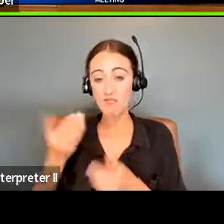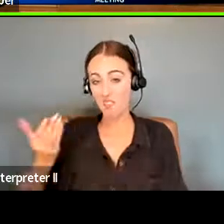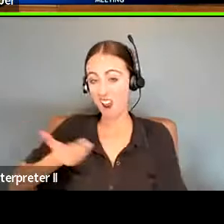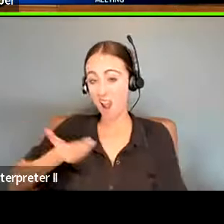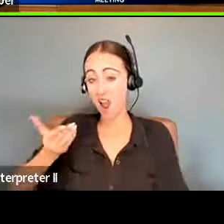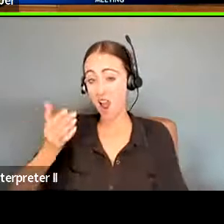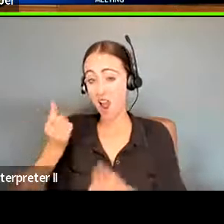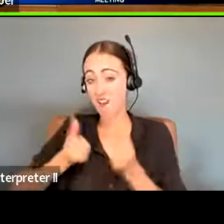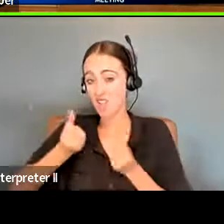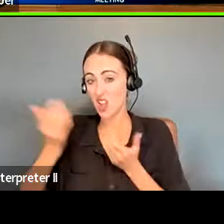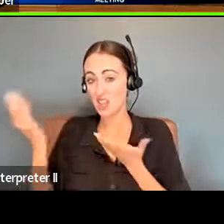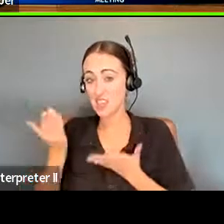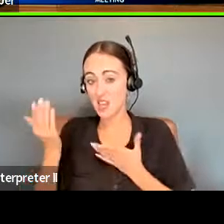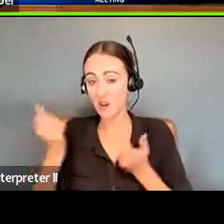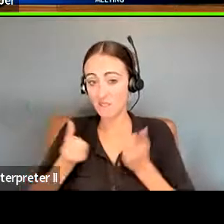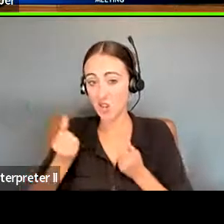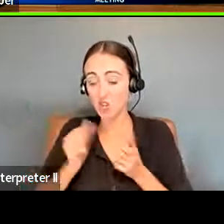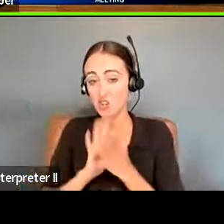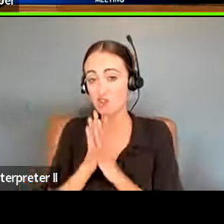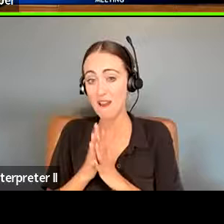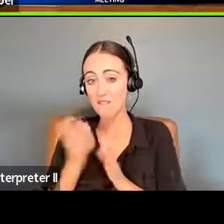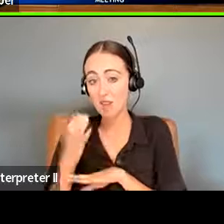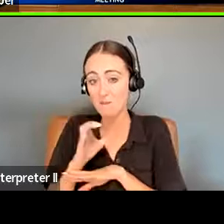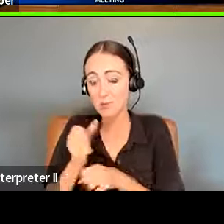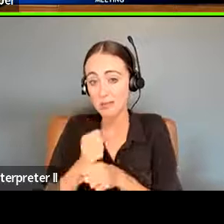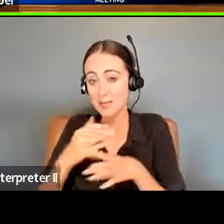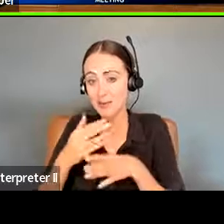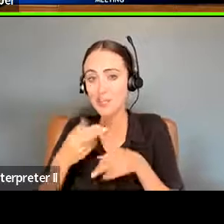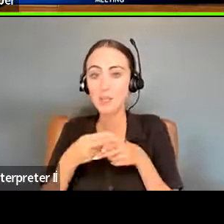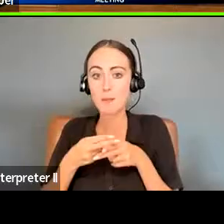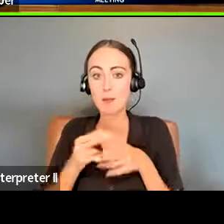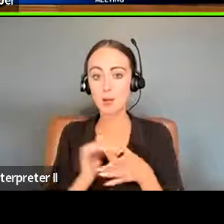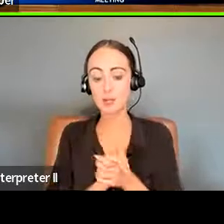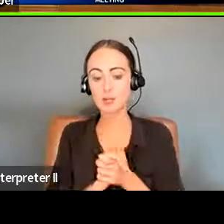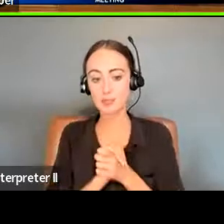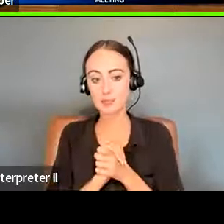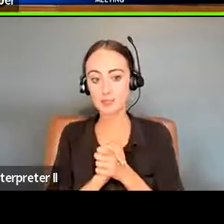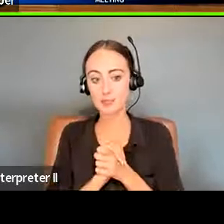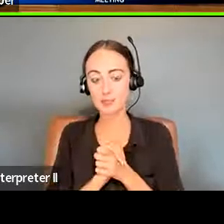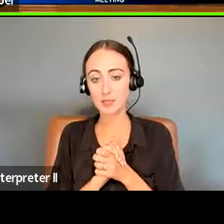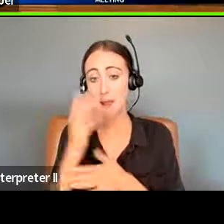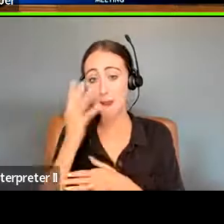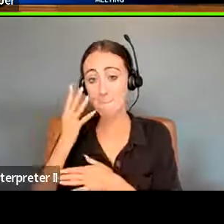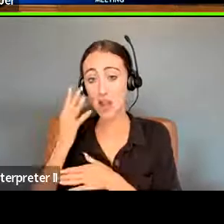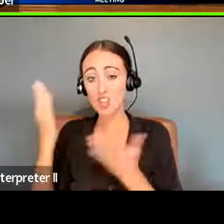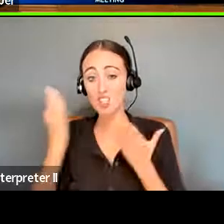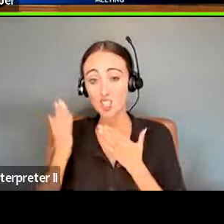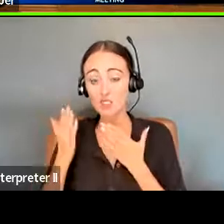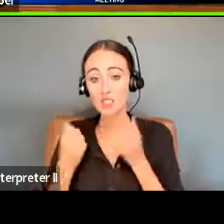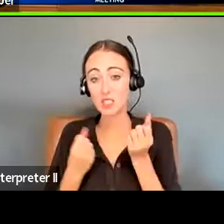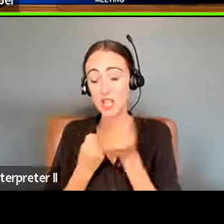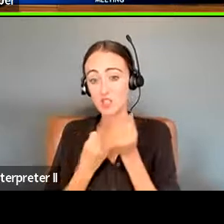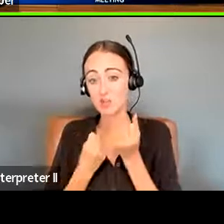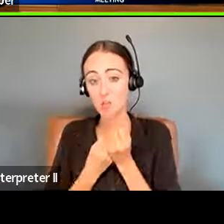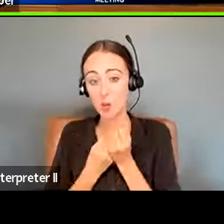vehicles delivery vehicle traffic enforcement expansion temporary, and migrant services and